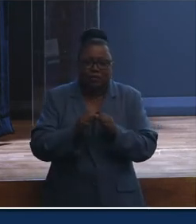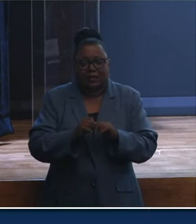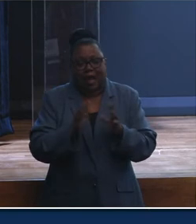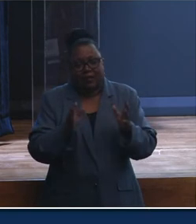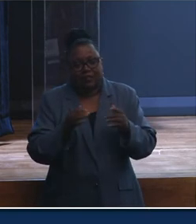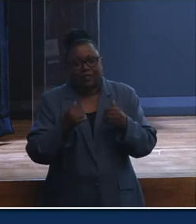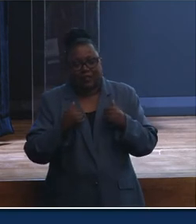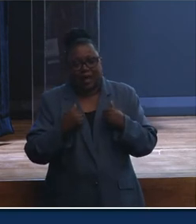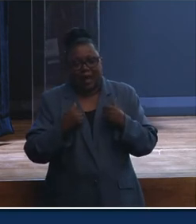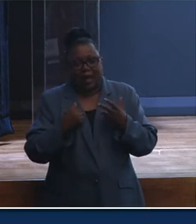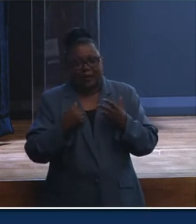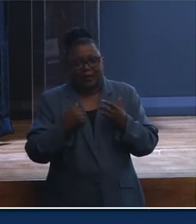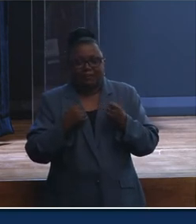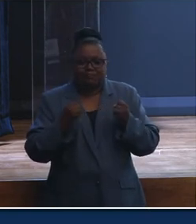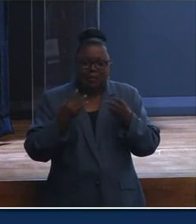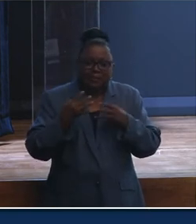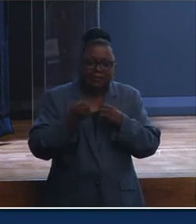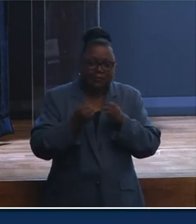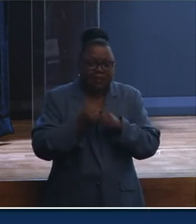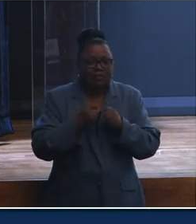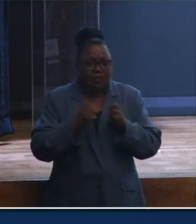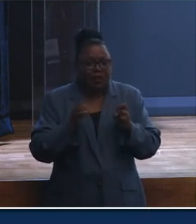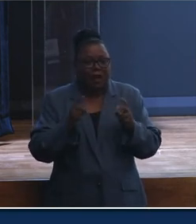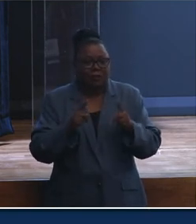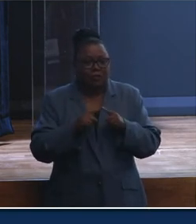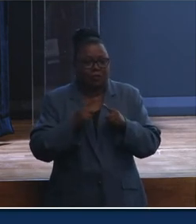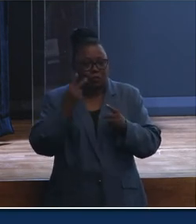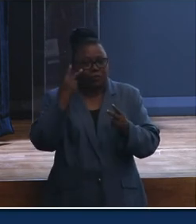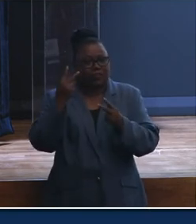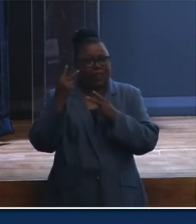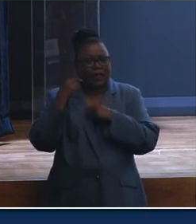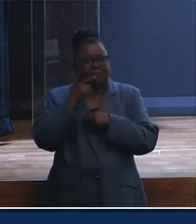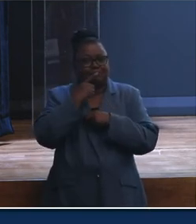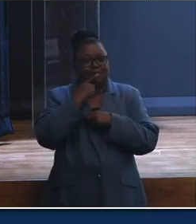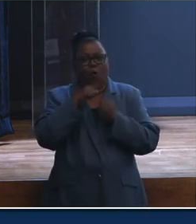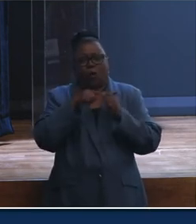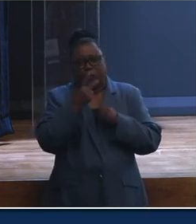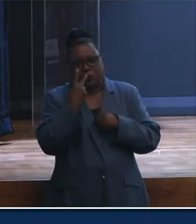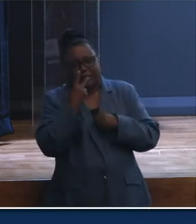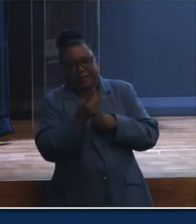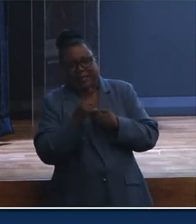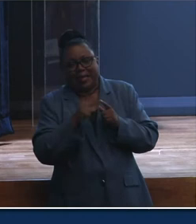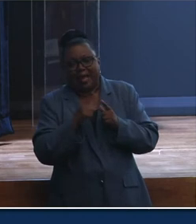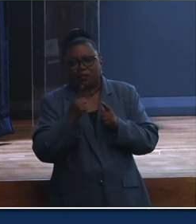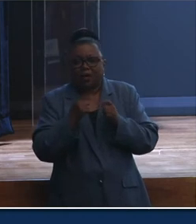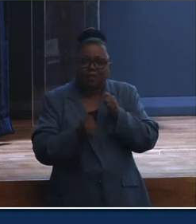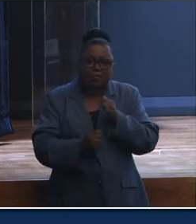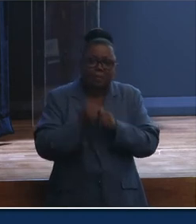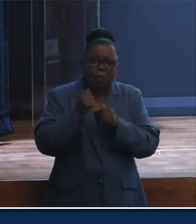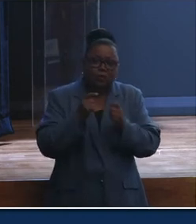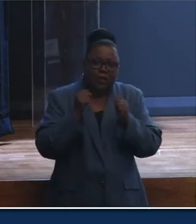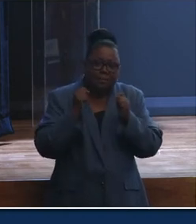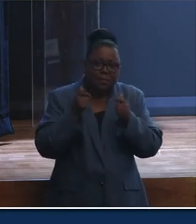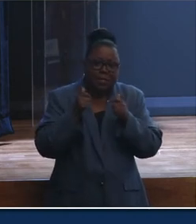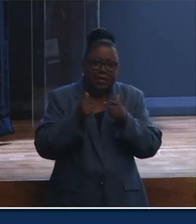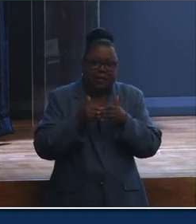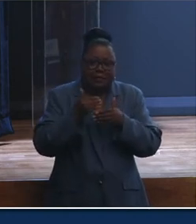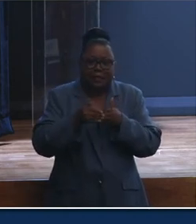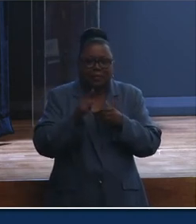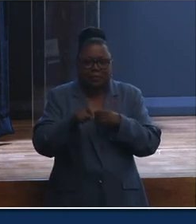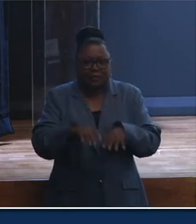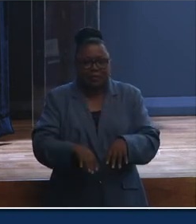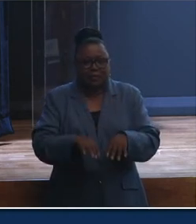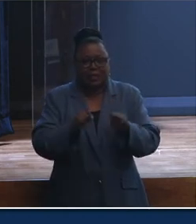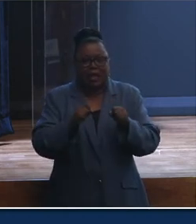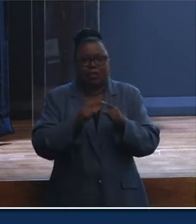obviously have had decades of opportunity to reflect on this. What are you seeing as kind of the most immediate steps that need to be